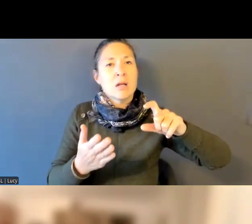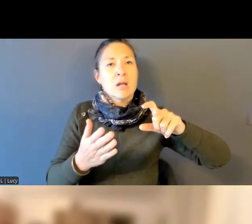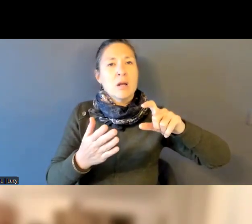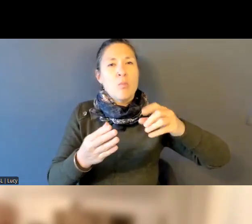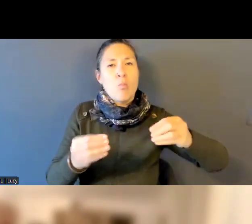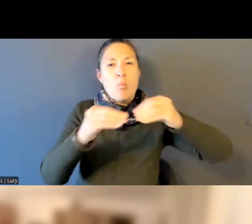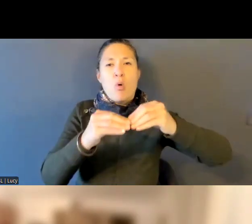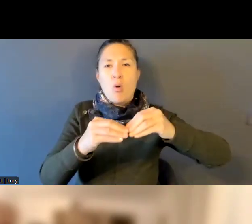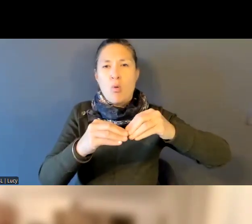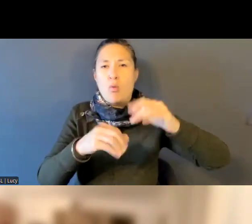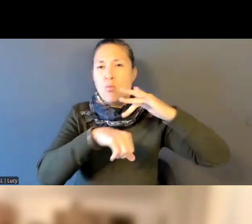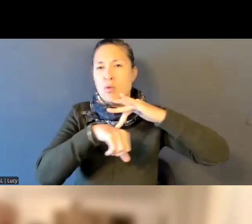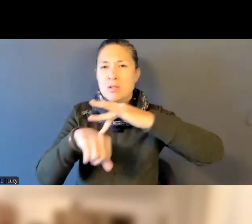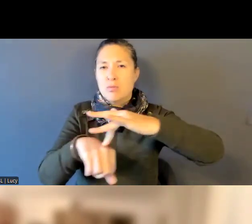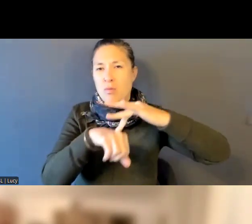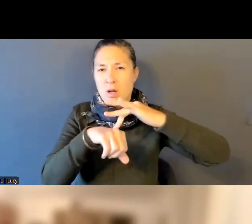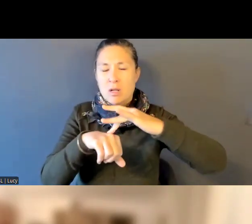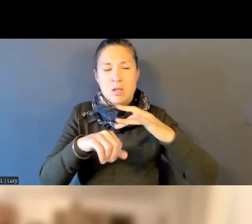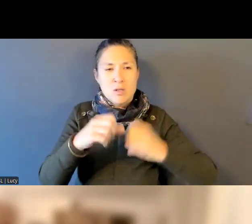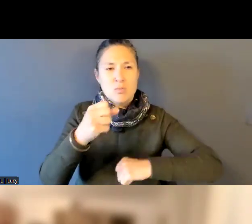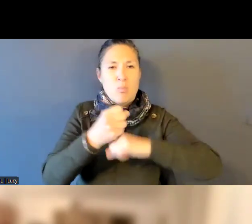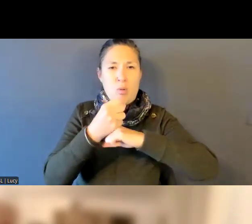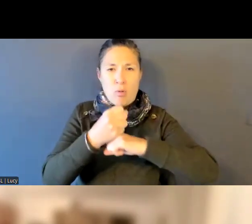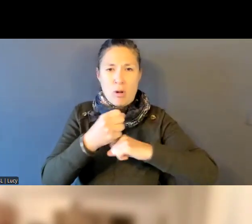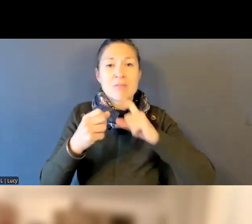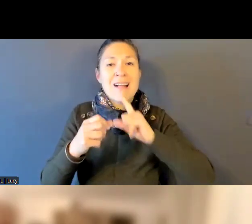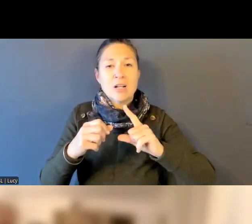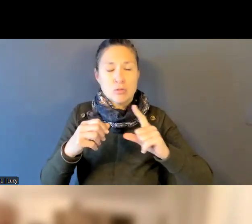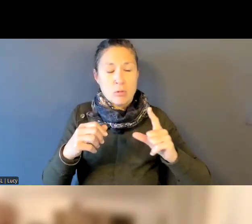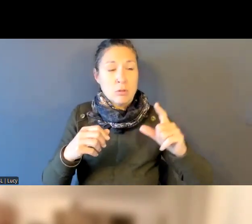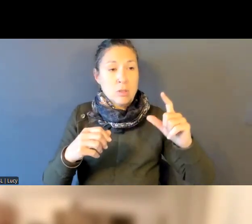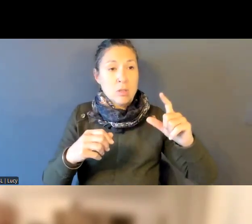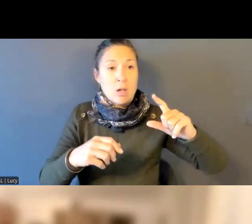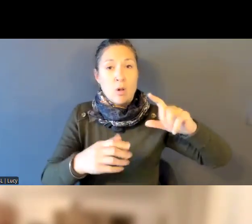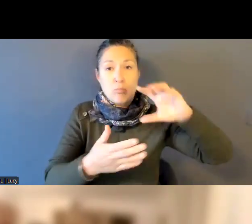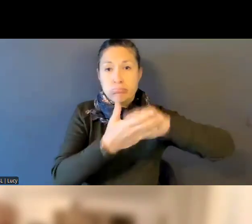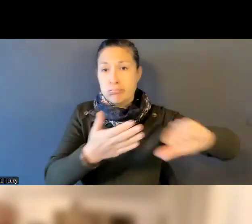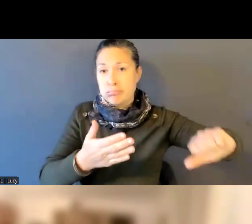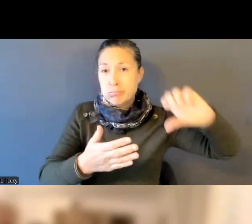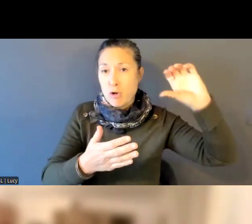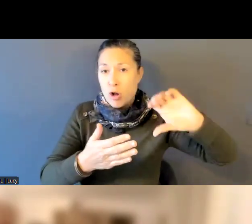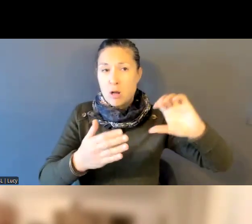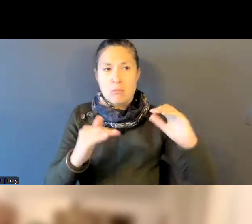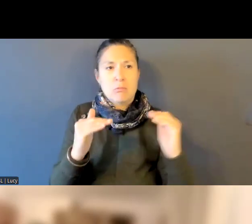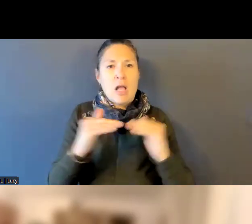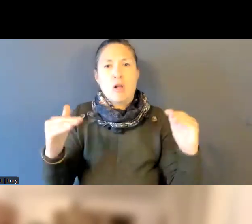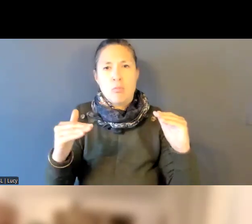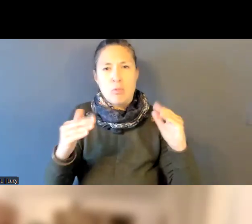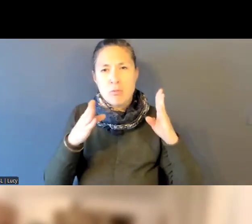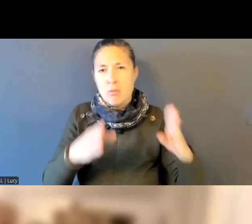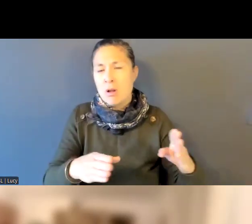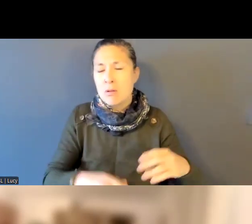support equitable decarbonization. And this would be an entity that would have a sort of